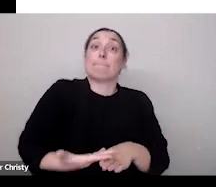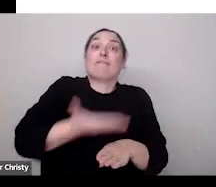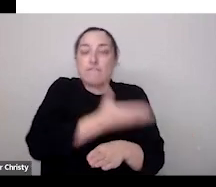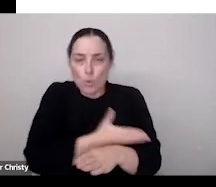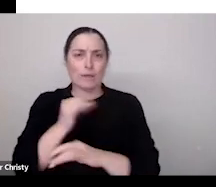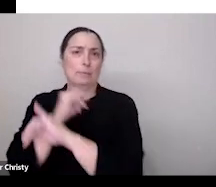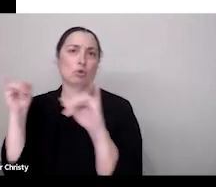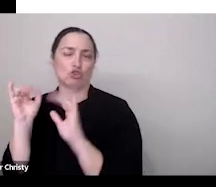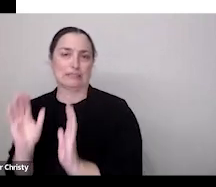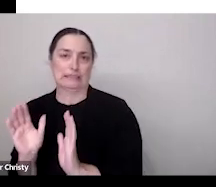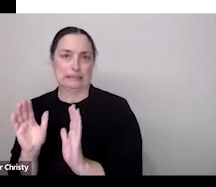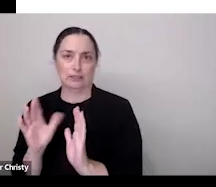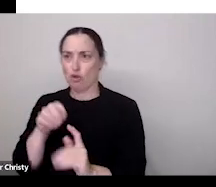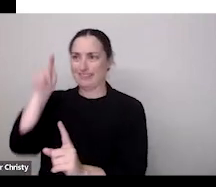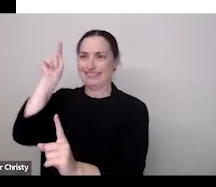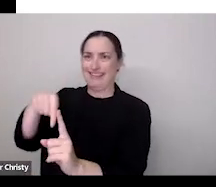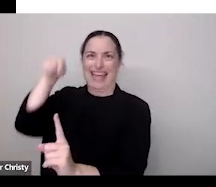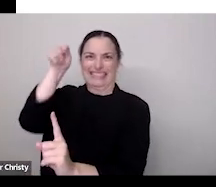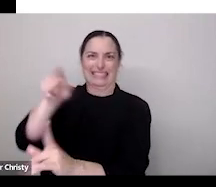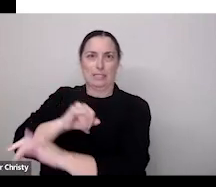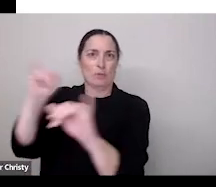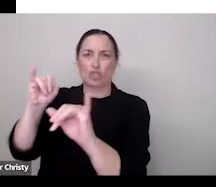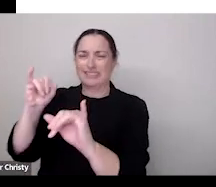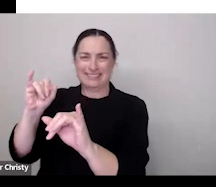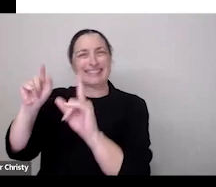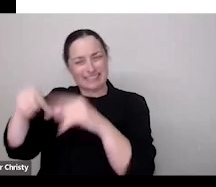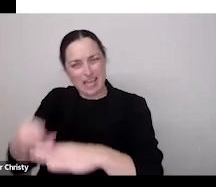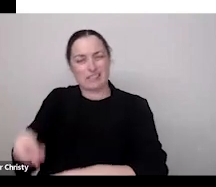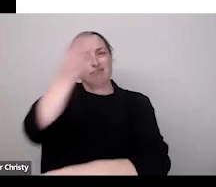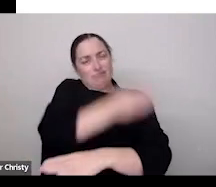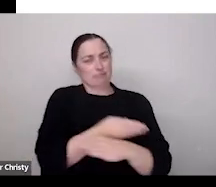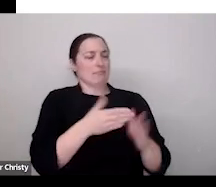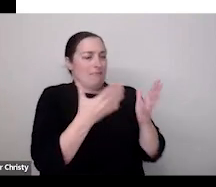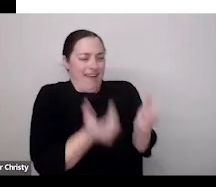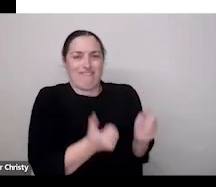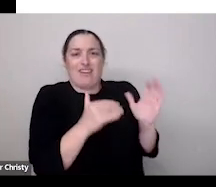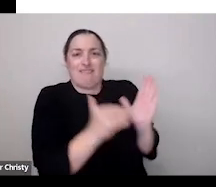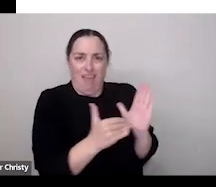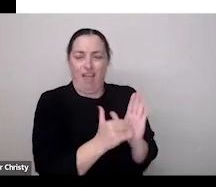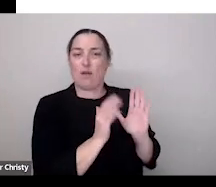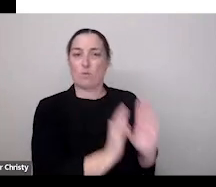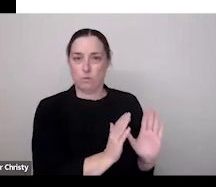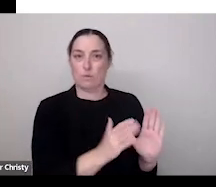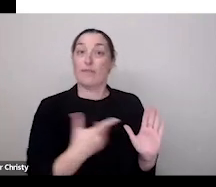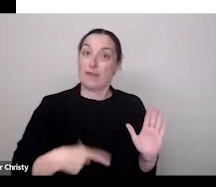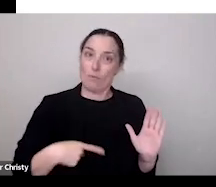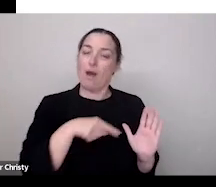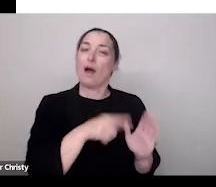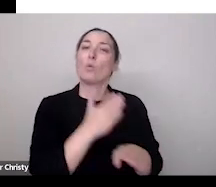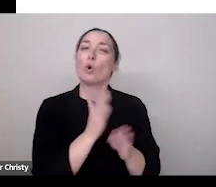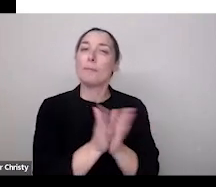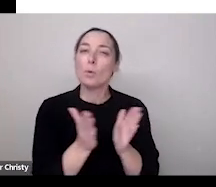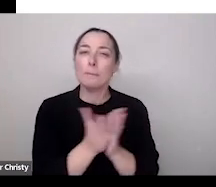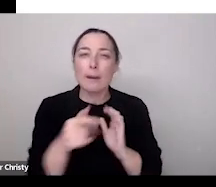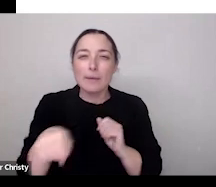for an emergency situation. That was a game changer, and that led to the person-centered emergency preparedness workbook that probably most of